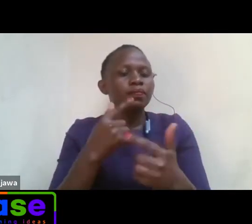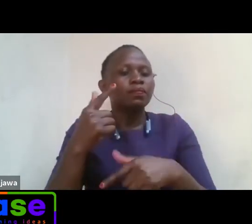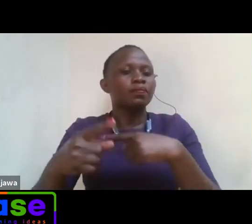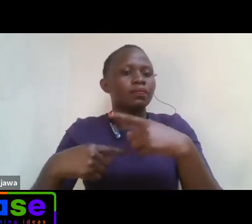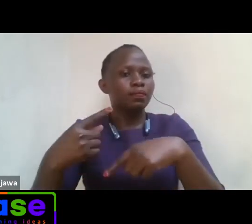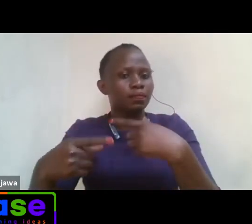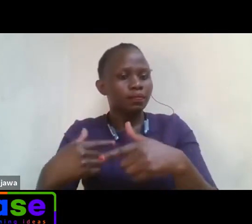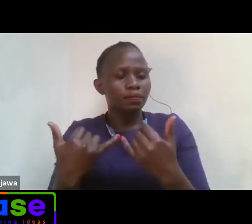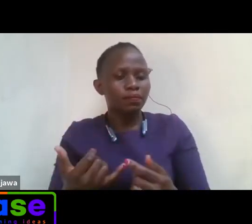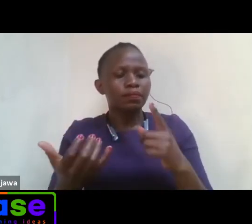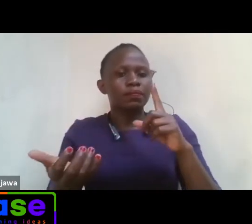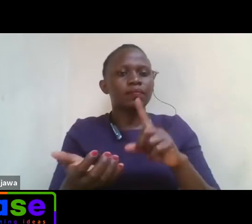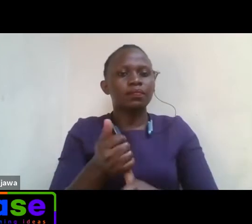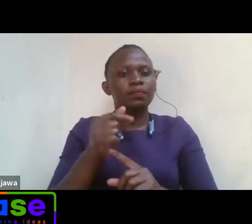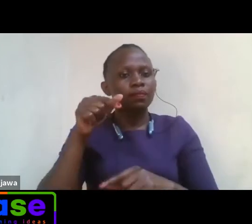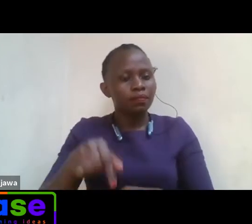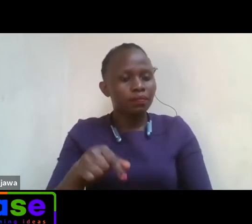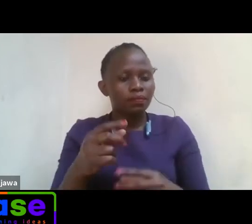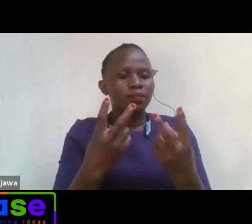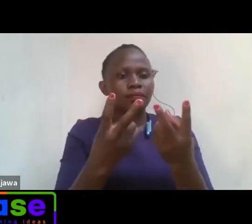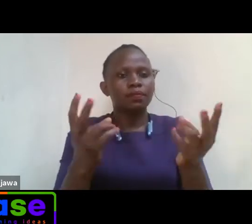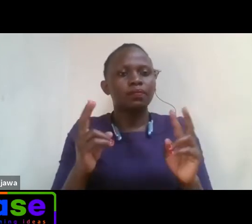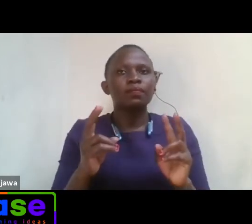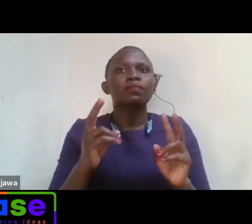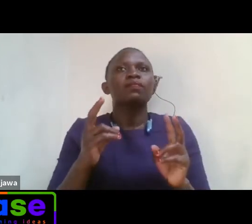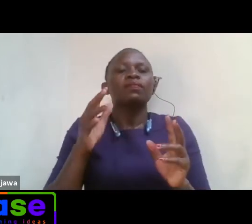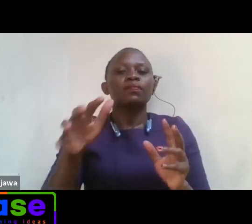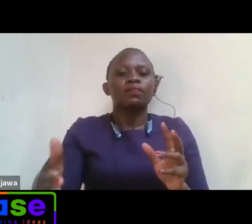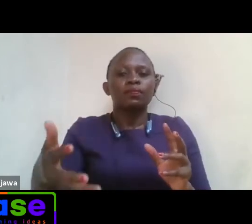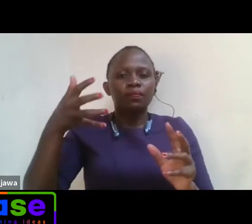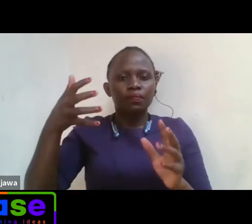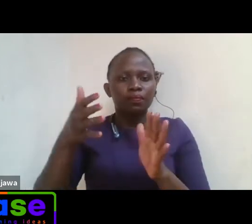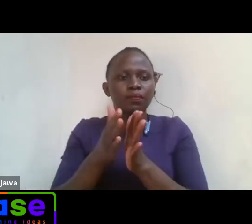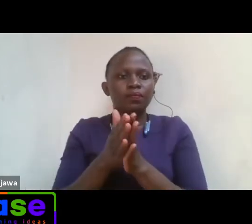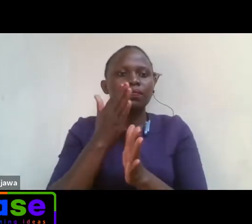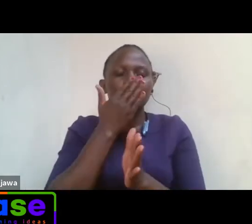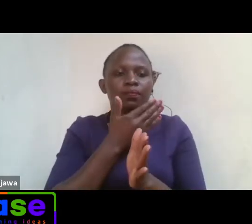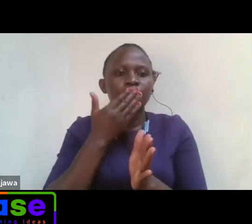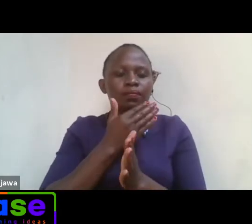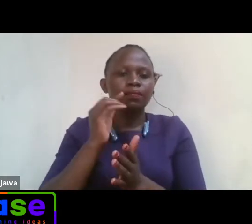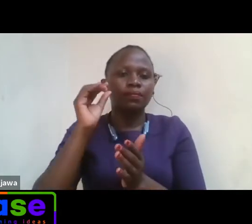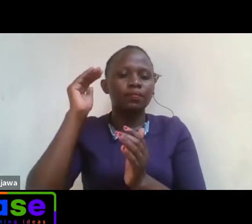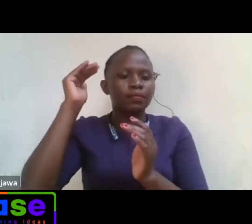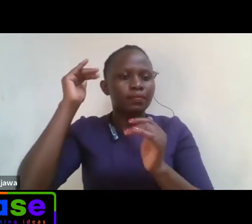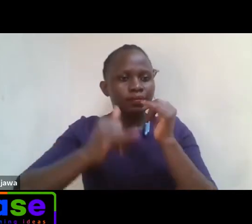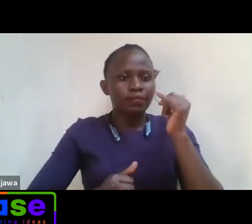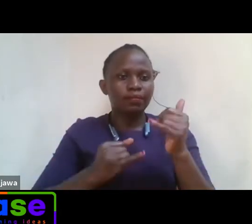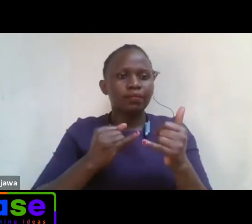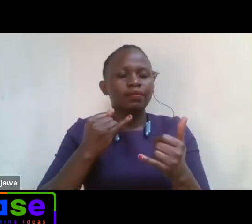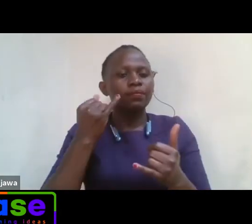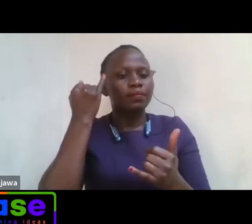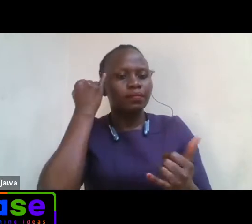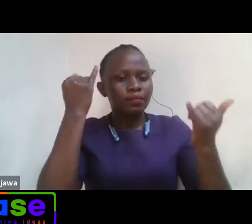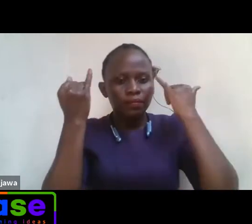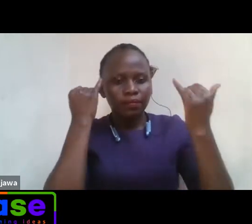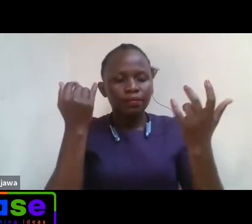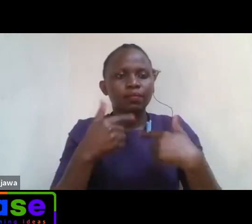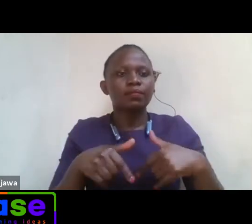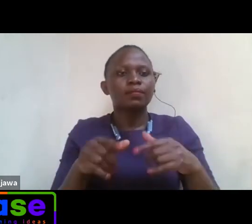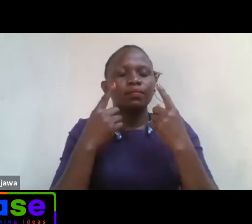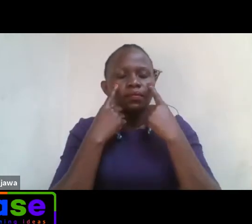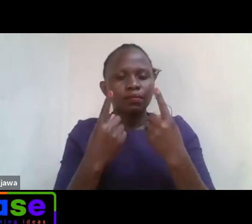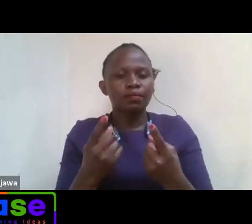this panel, the mining and renewable energy is the least in terms of ideas that we're seeing. And maybe